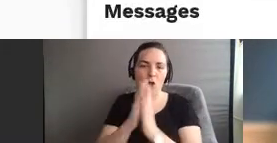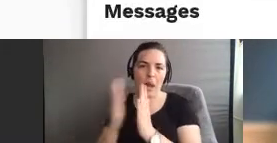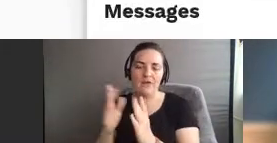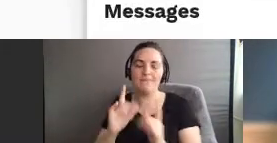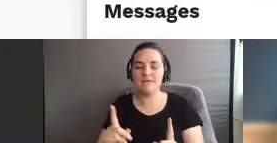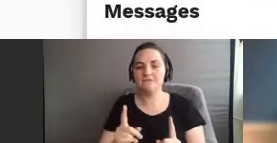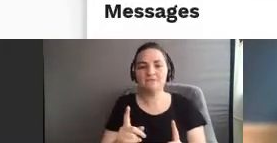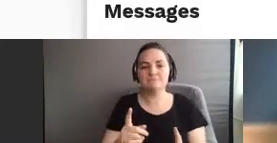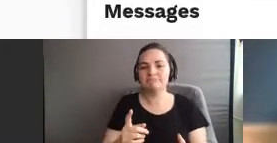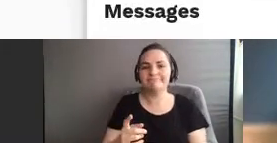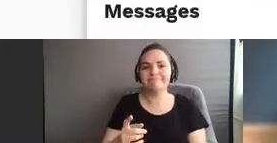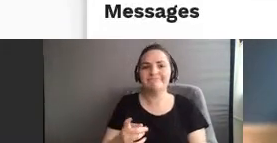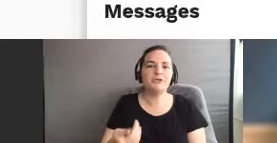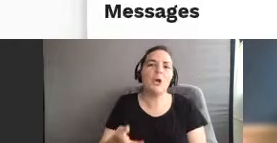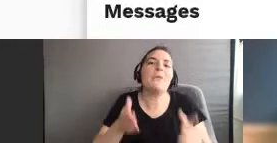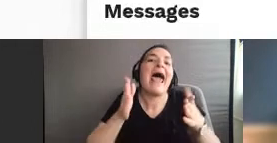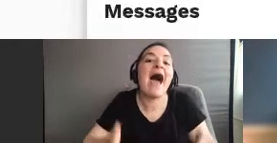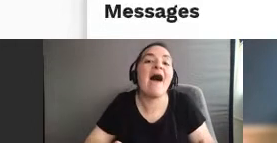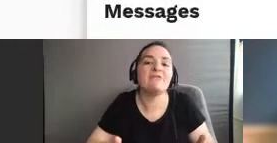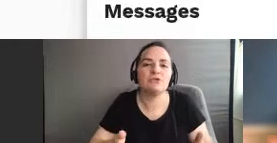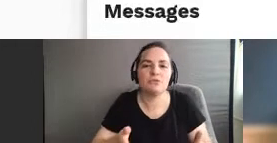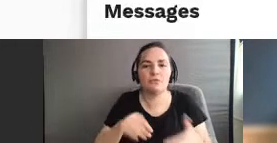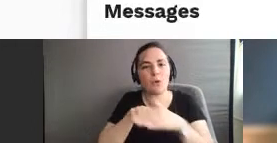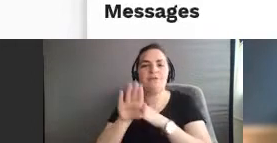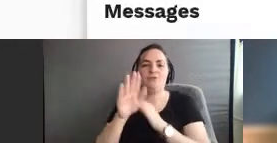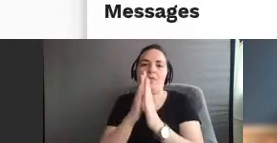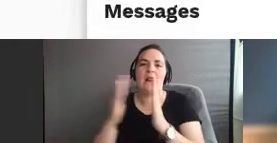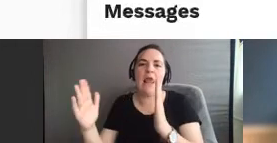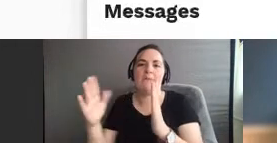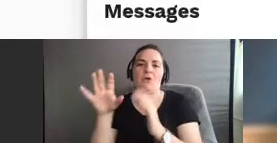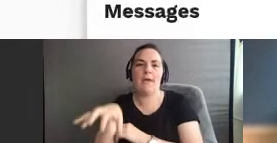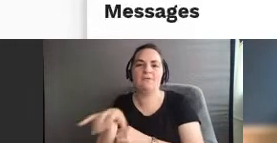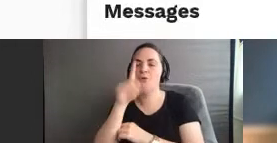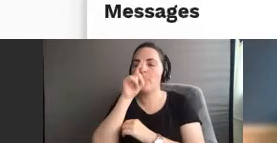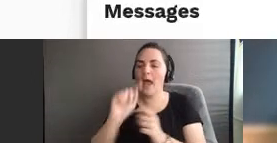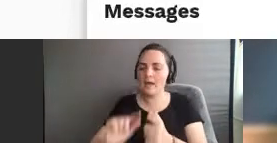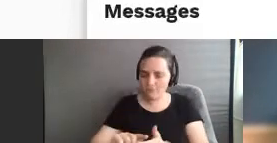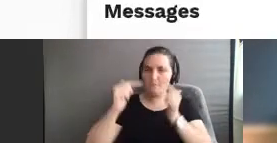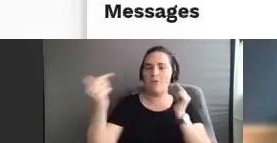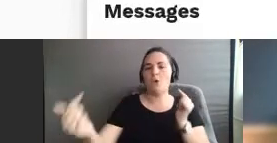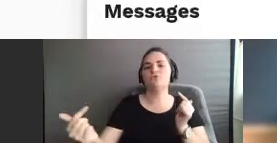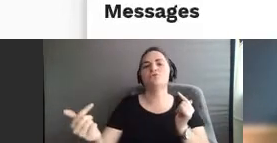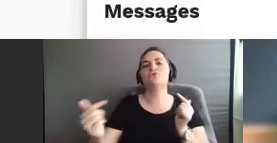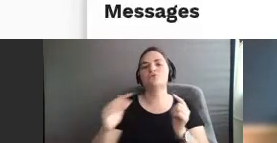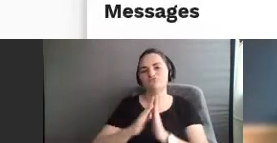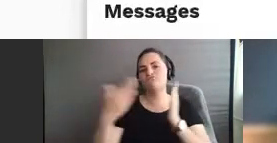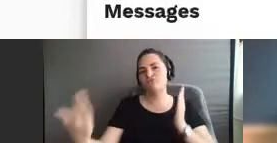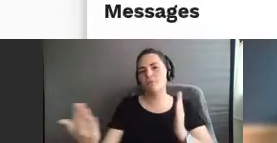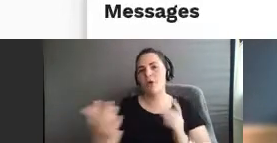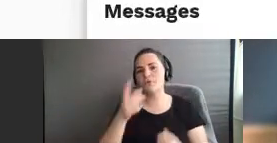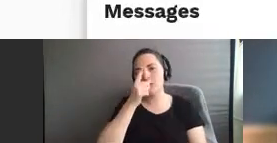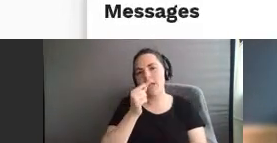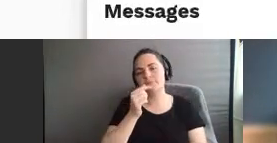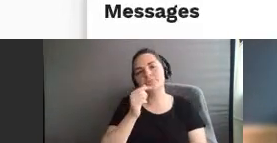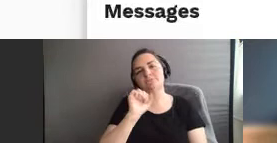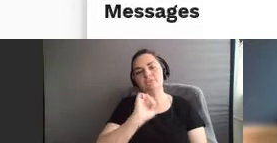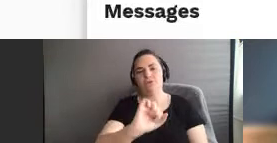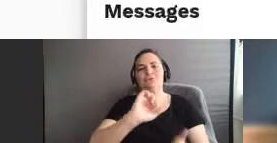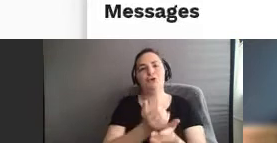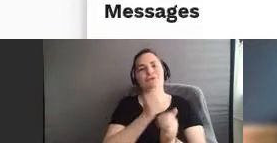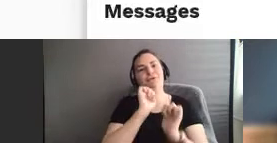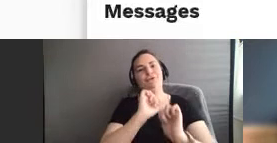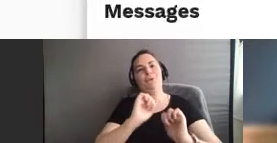the LSBU library on campus. You can do all of your reading from the security of